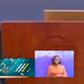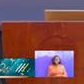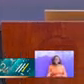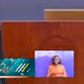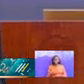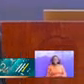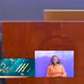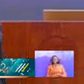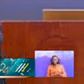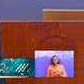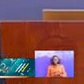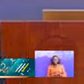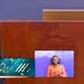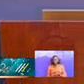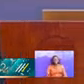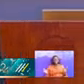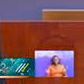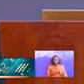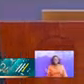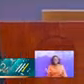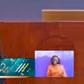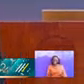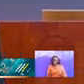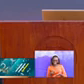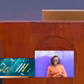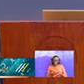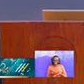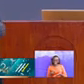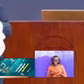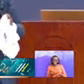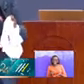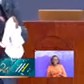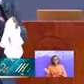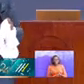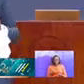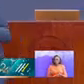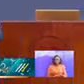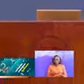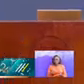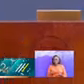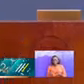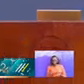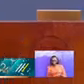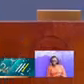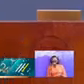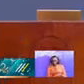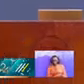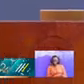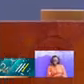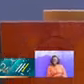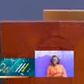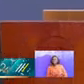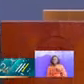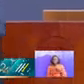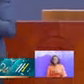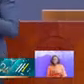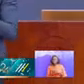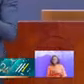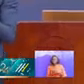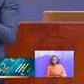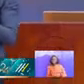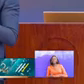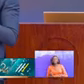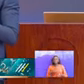read you obey because they give you principles they give you disciplines they give you laws it is in giving that you